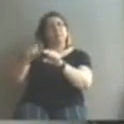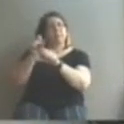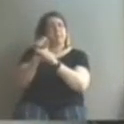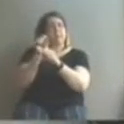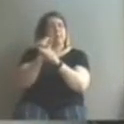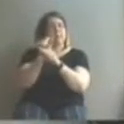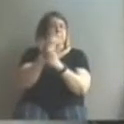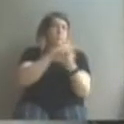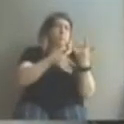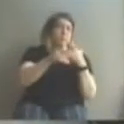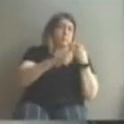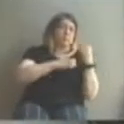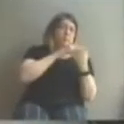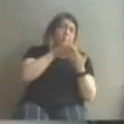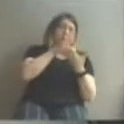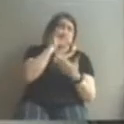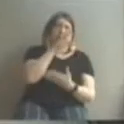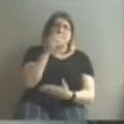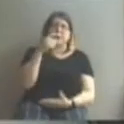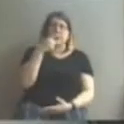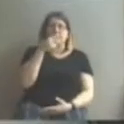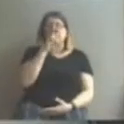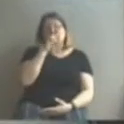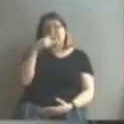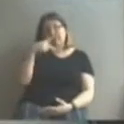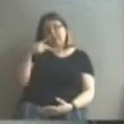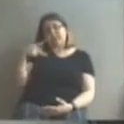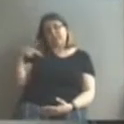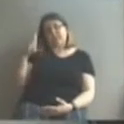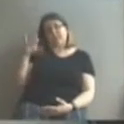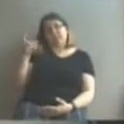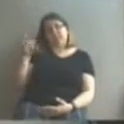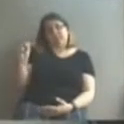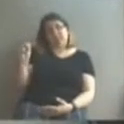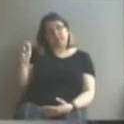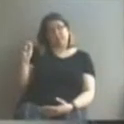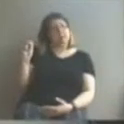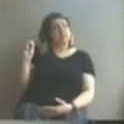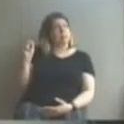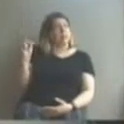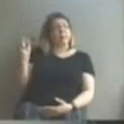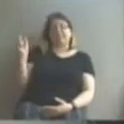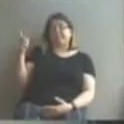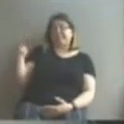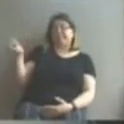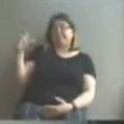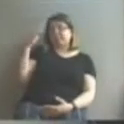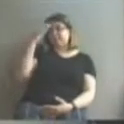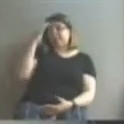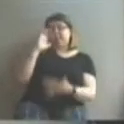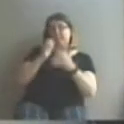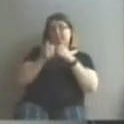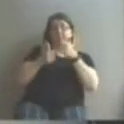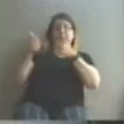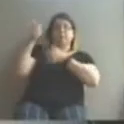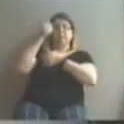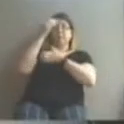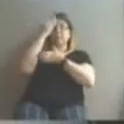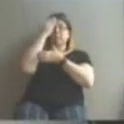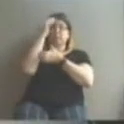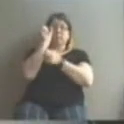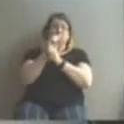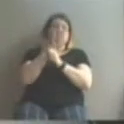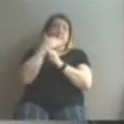tasks, social emotional learning and RP PBIS. So I mean, you guys know how administration works way better than I do,